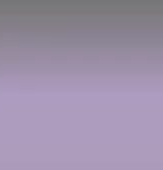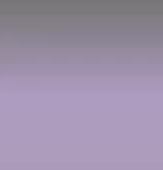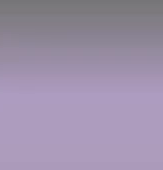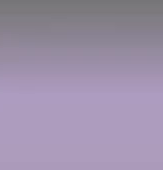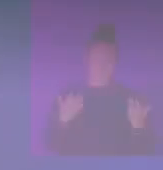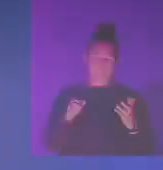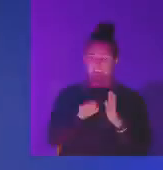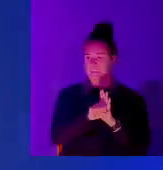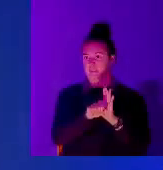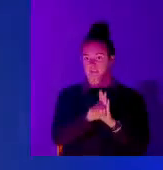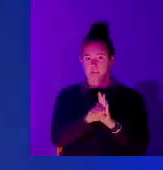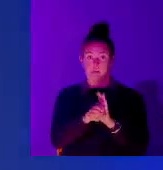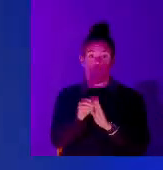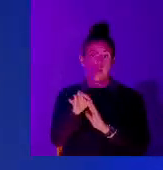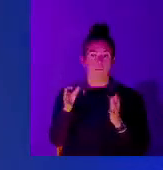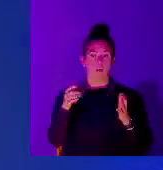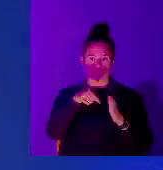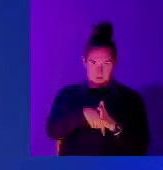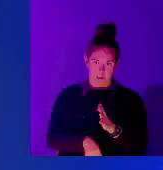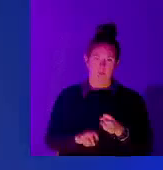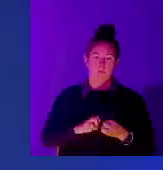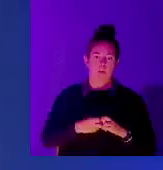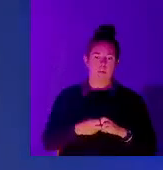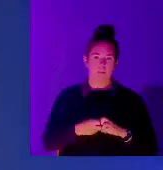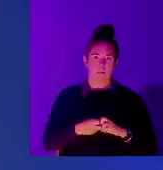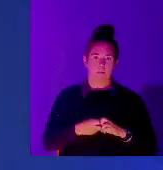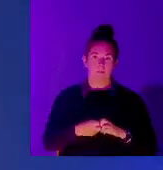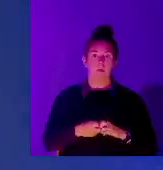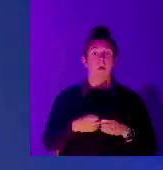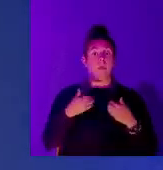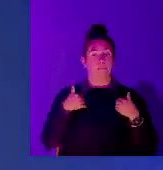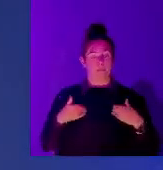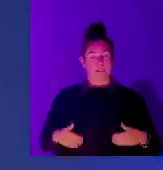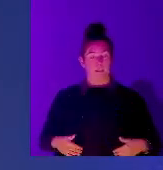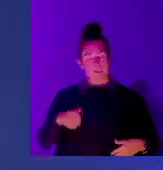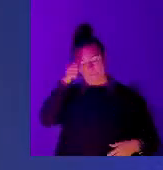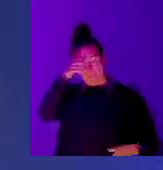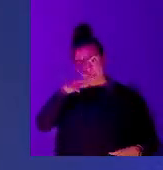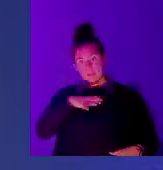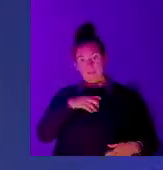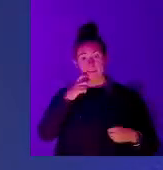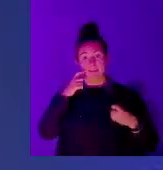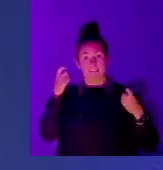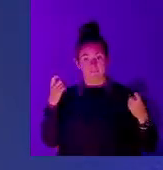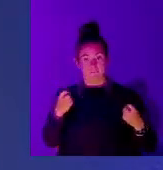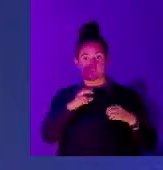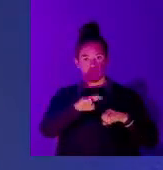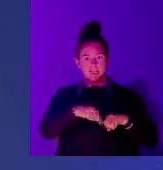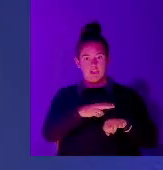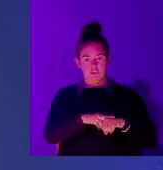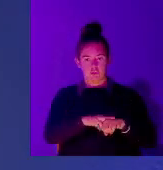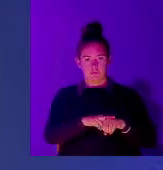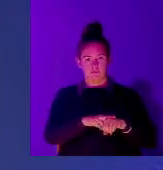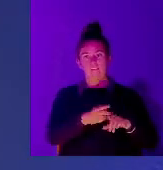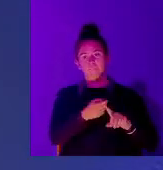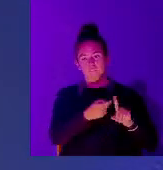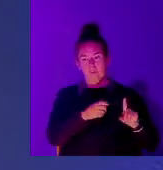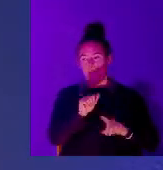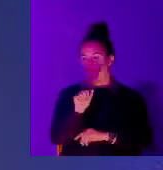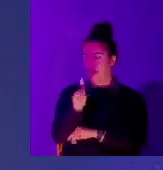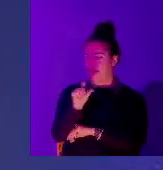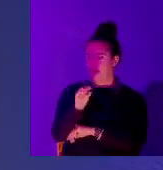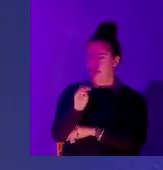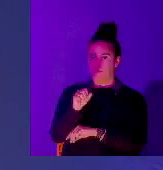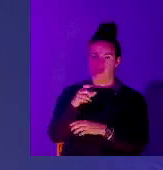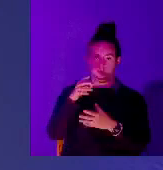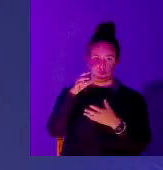problem. Man's sinful nature resulting from Adam's choice in the garden. Do you know that